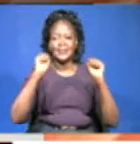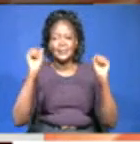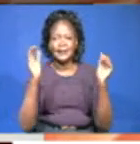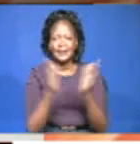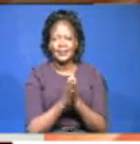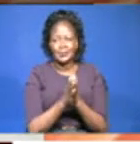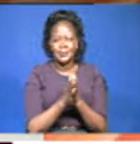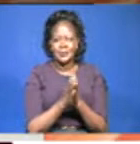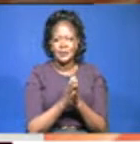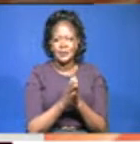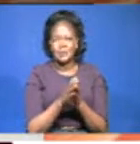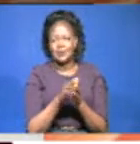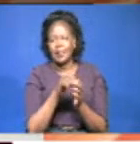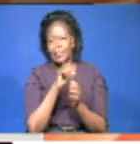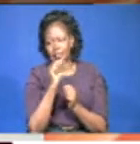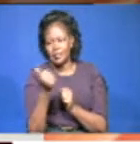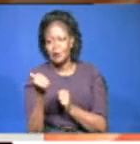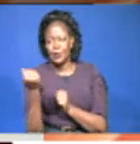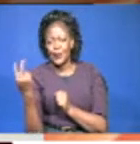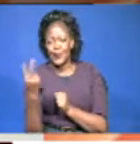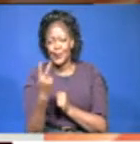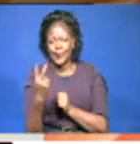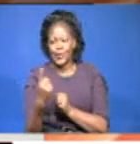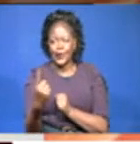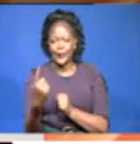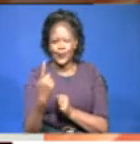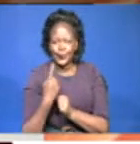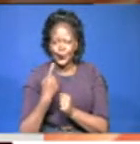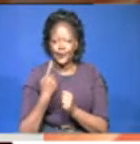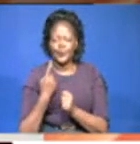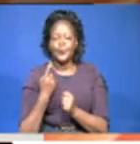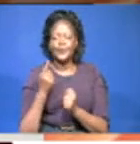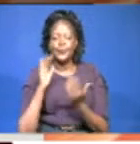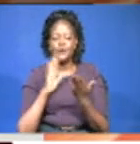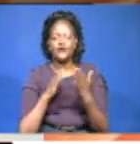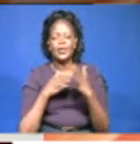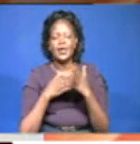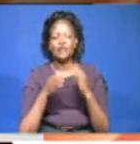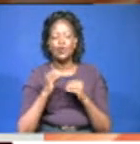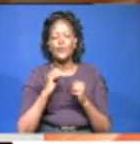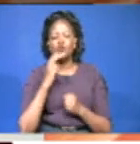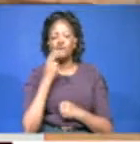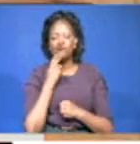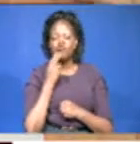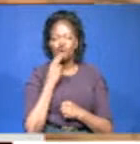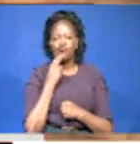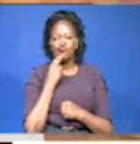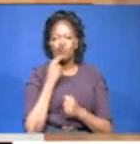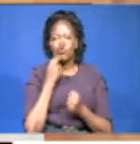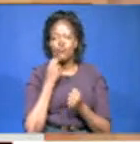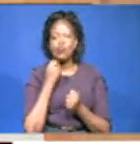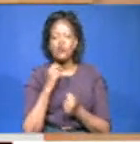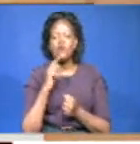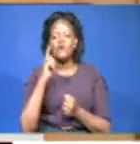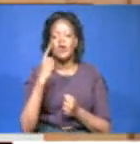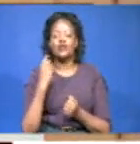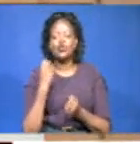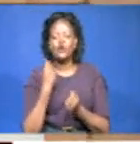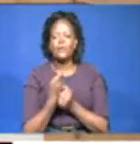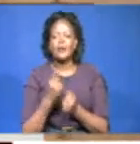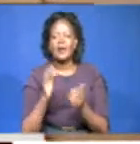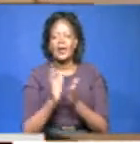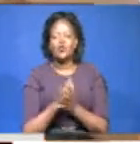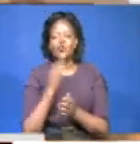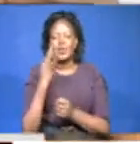Rita Kakashi to appear before the Anti-Corruption Commission on Tuesday, November 1st, and Wednesday, November